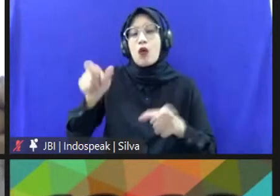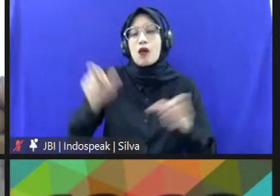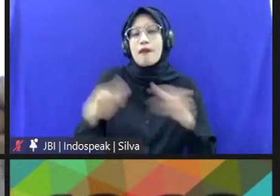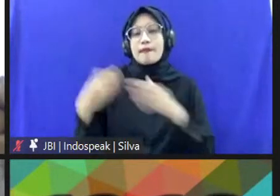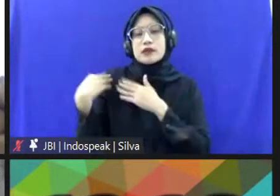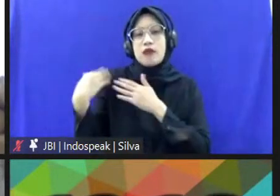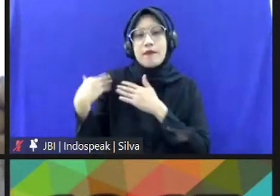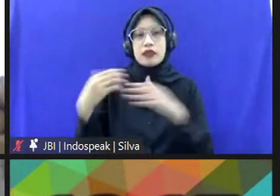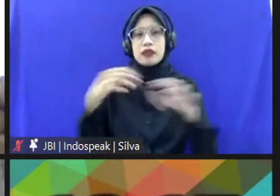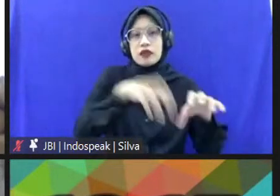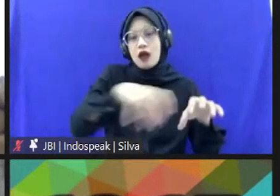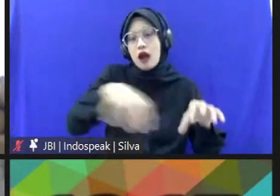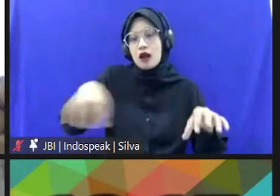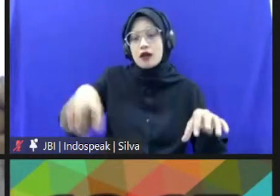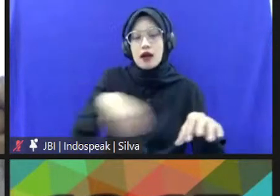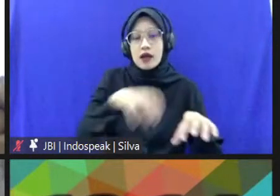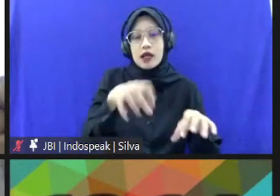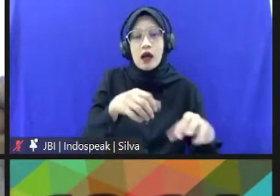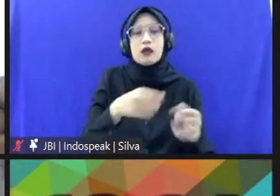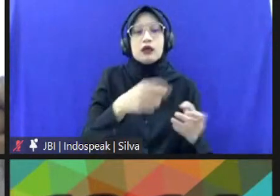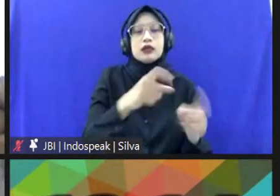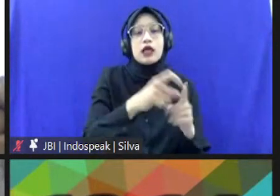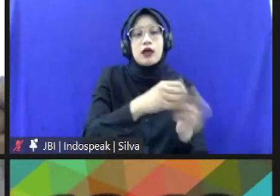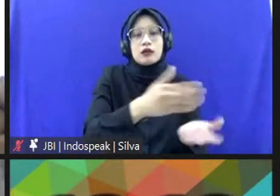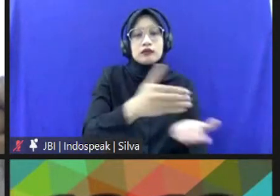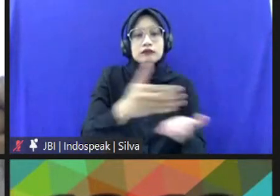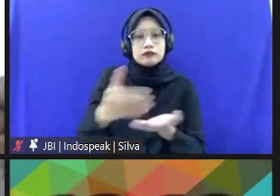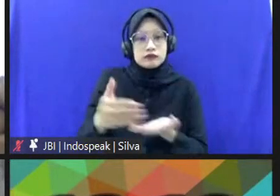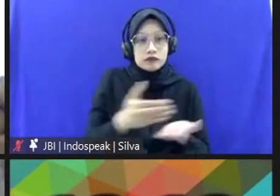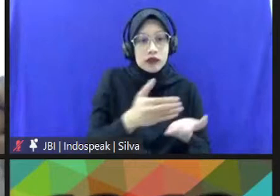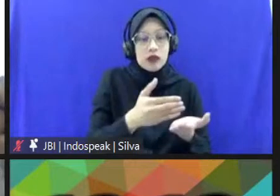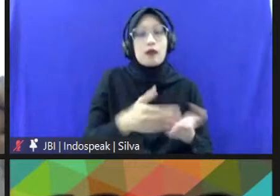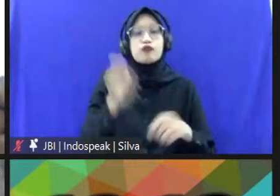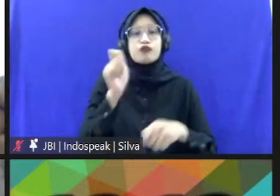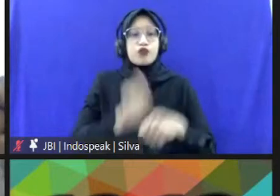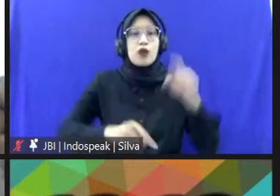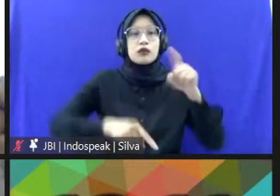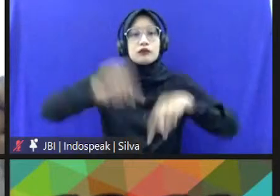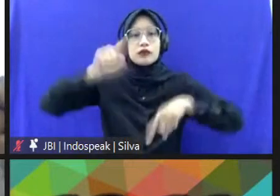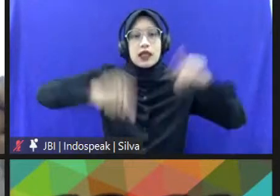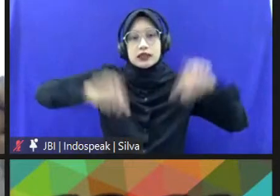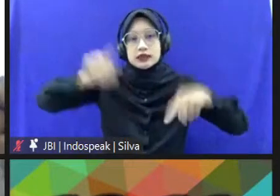essential epidemiological statistic data on COVID-19